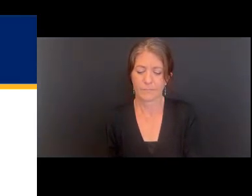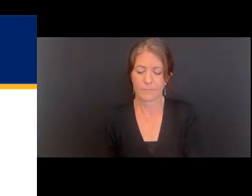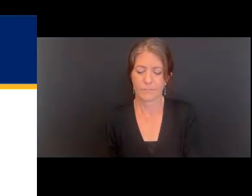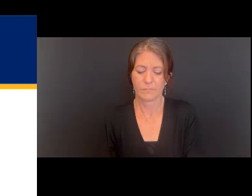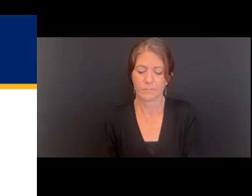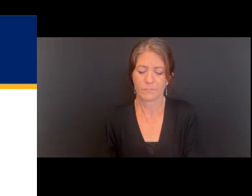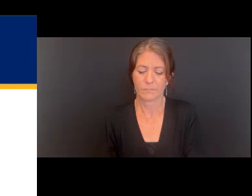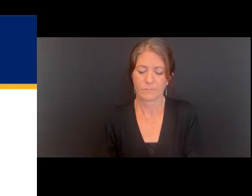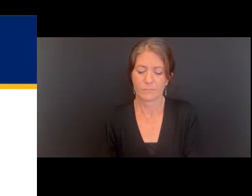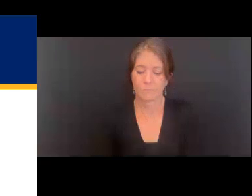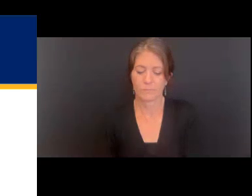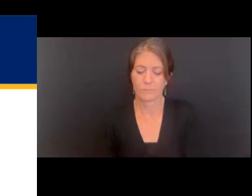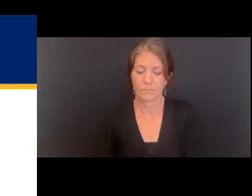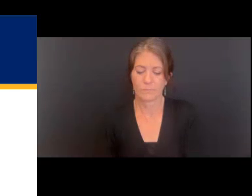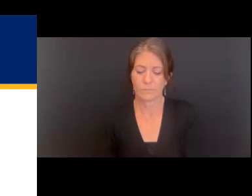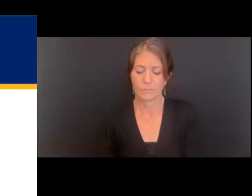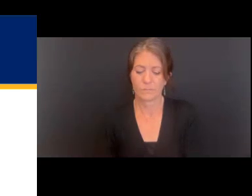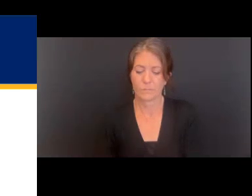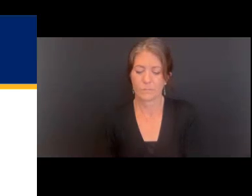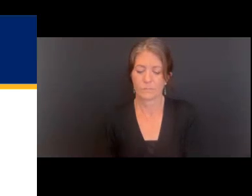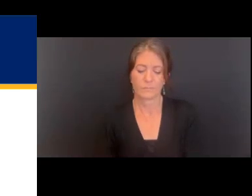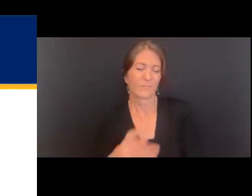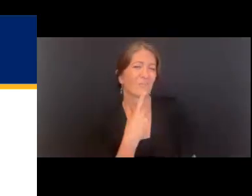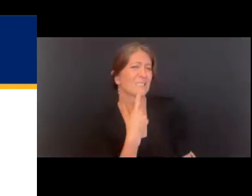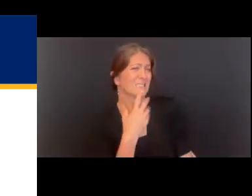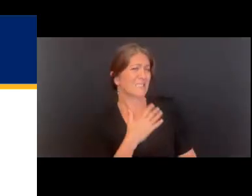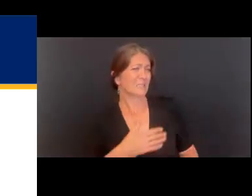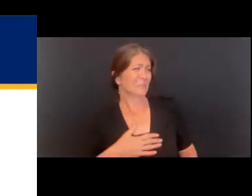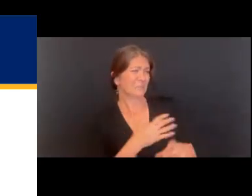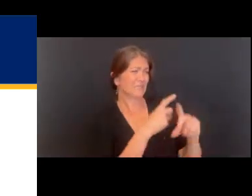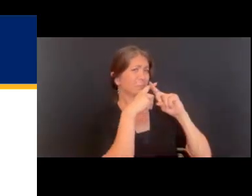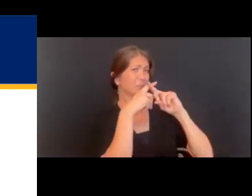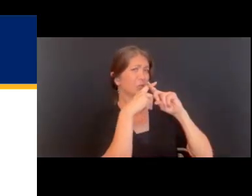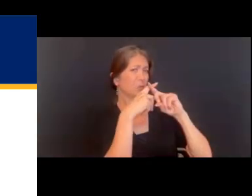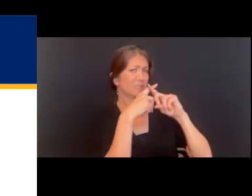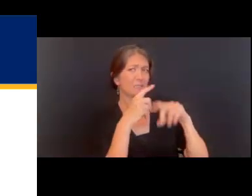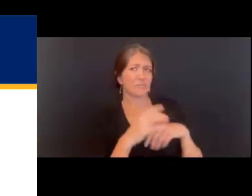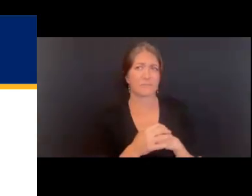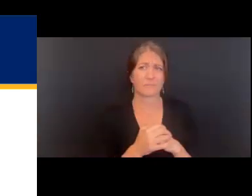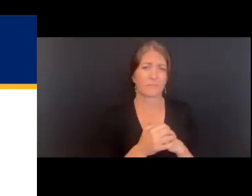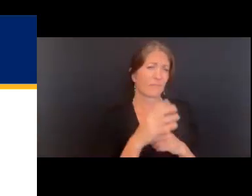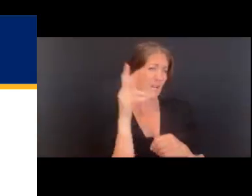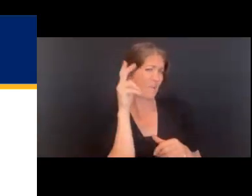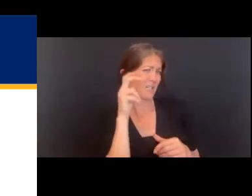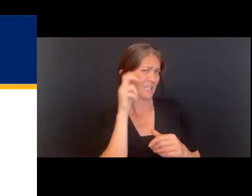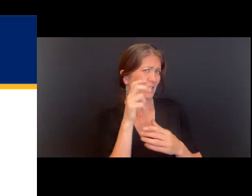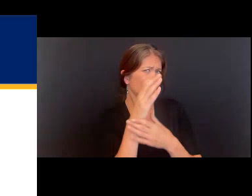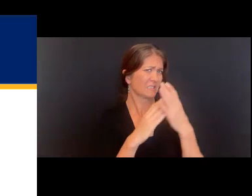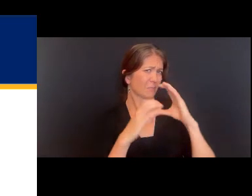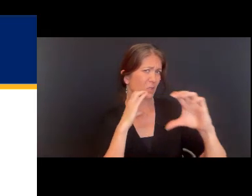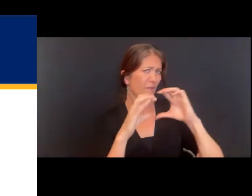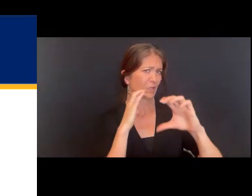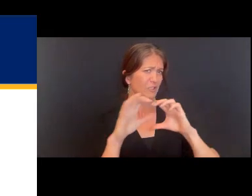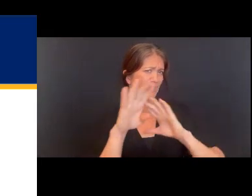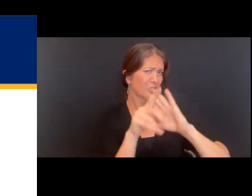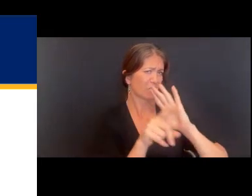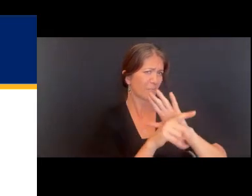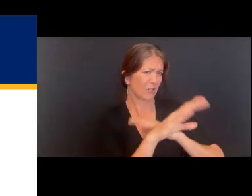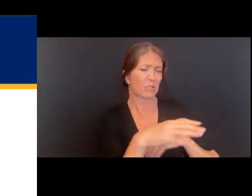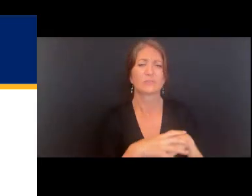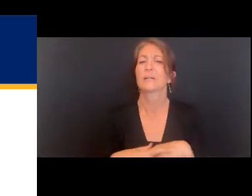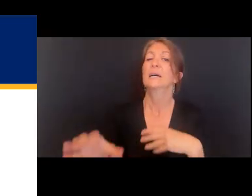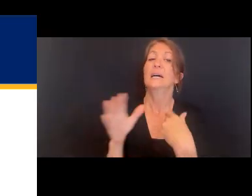We're gonna Just make sure that you're muted, because we're hearing some conversations. So what